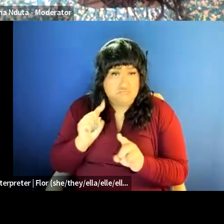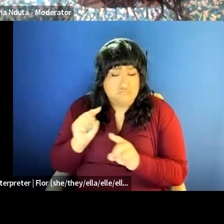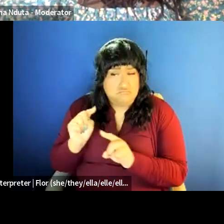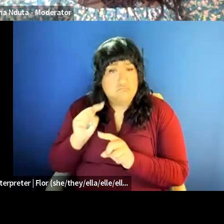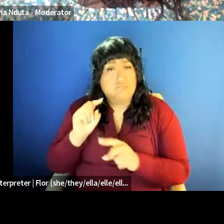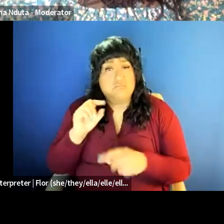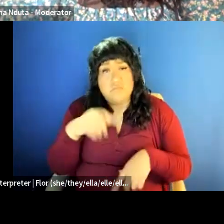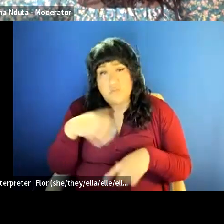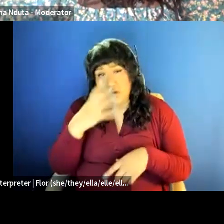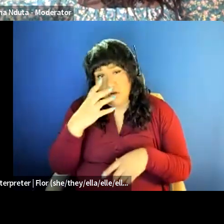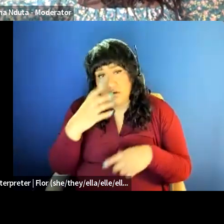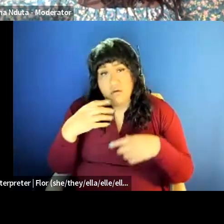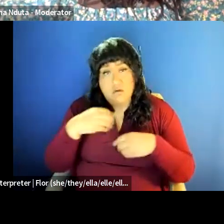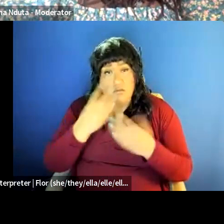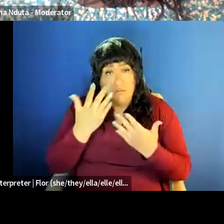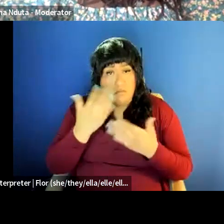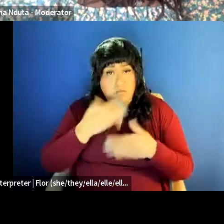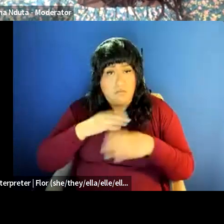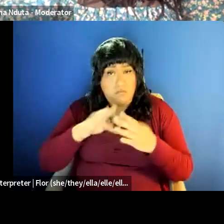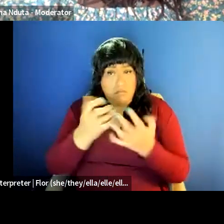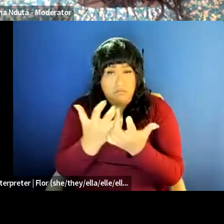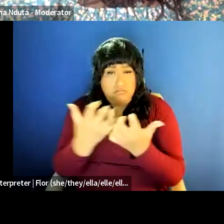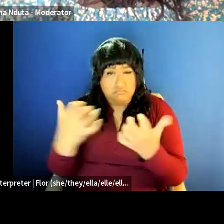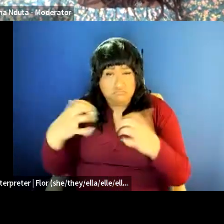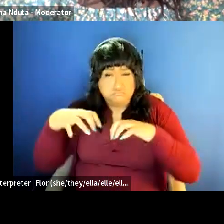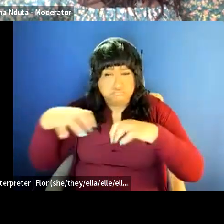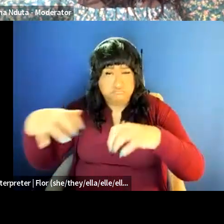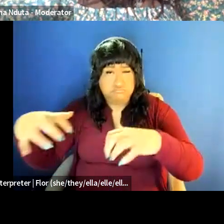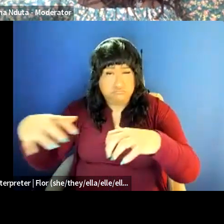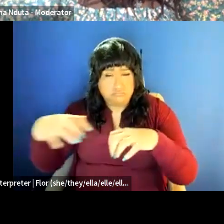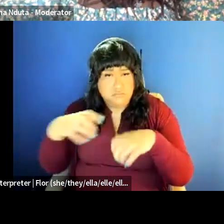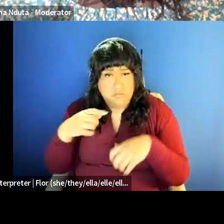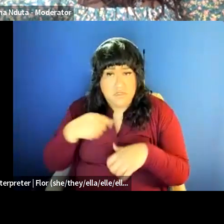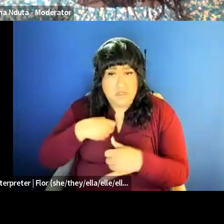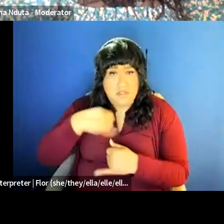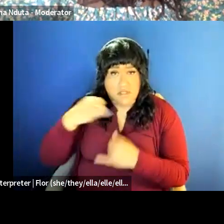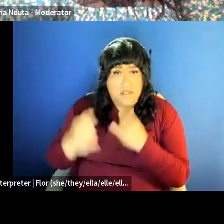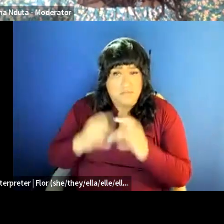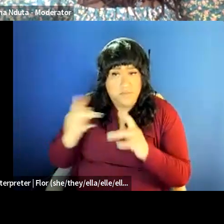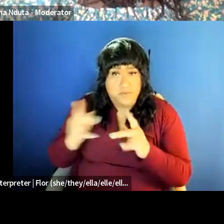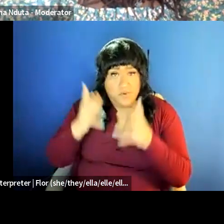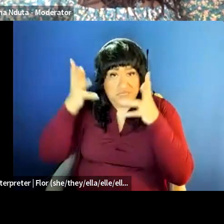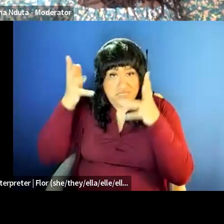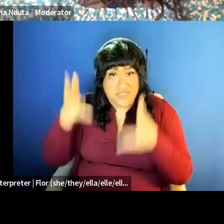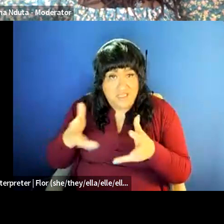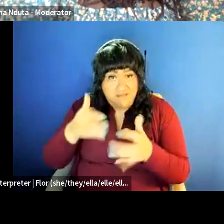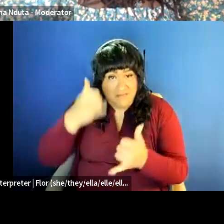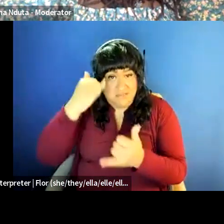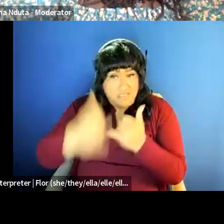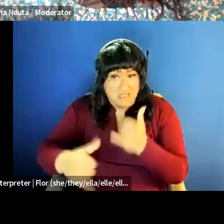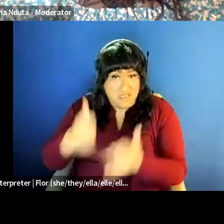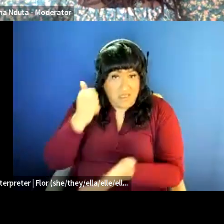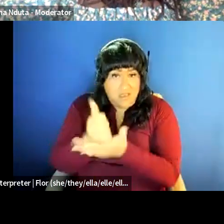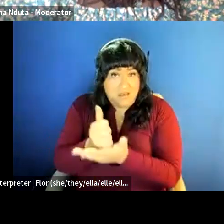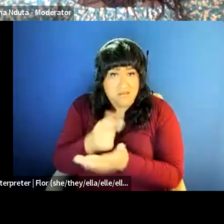the last folks who are left there are the people who are in deepest crisis, right? A lot of folks can figure out that it's time to get out of the way, and they do, and